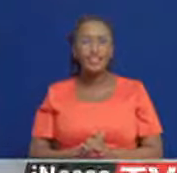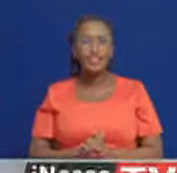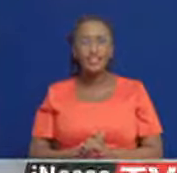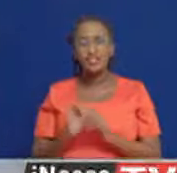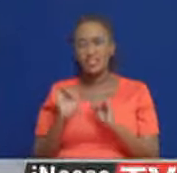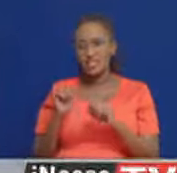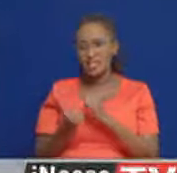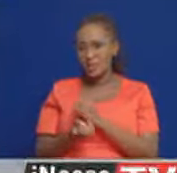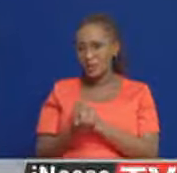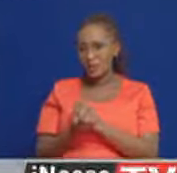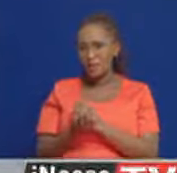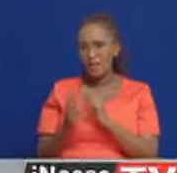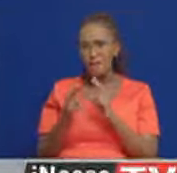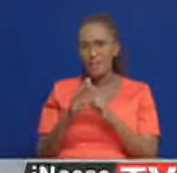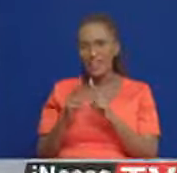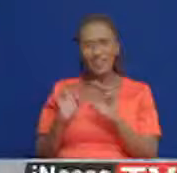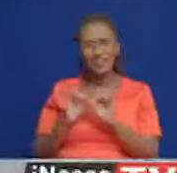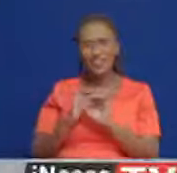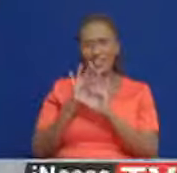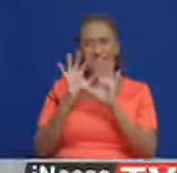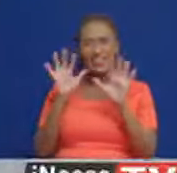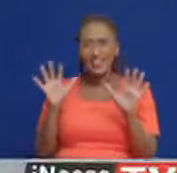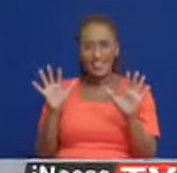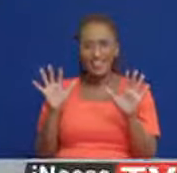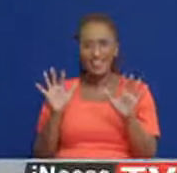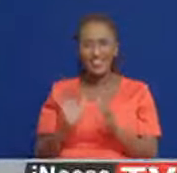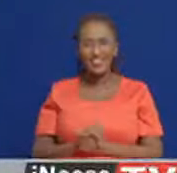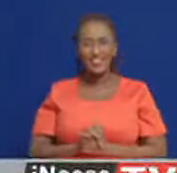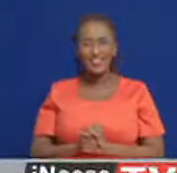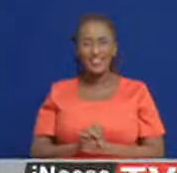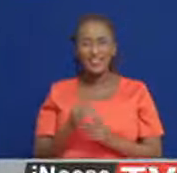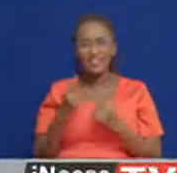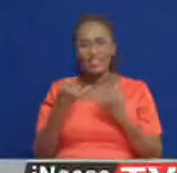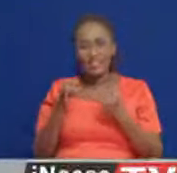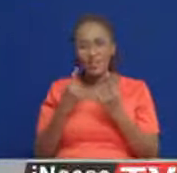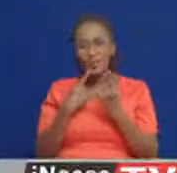Nitakueleza kwa kinaganaga lakini kwa lugha ya kimombo.